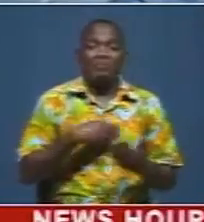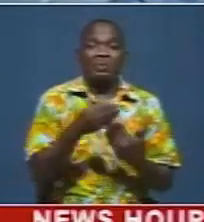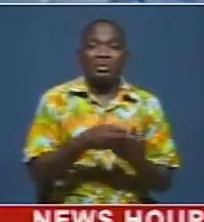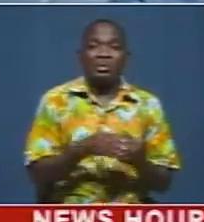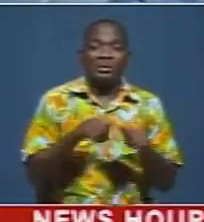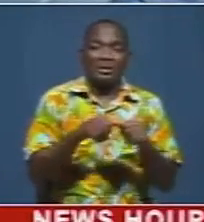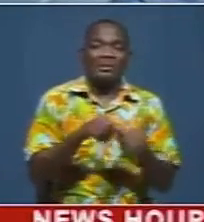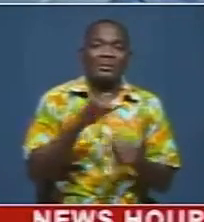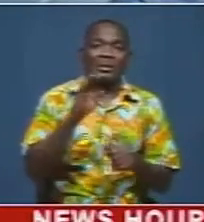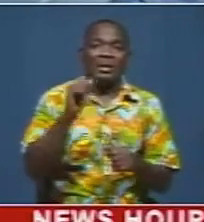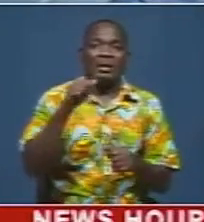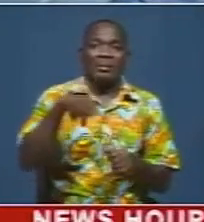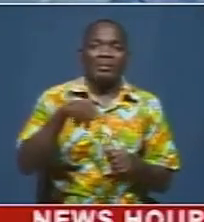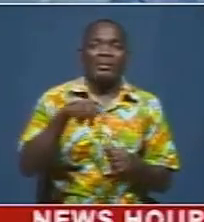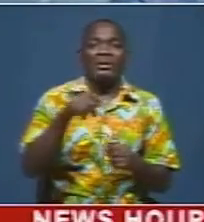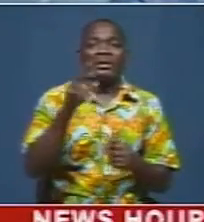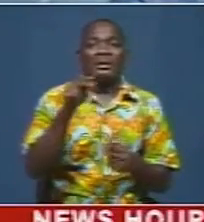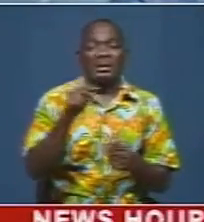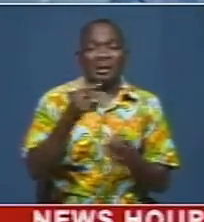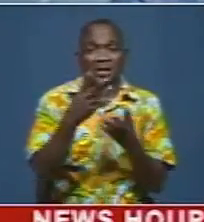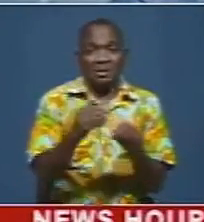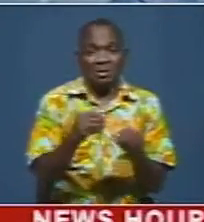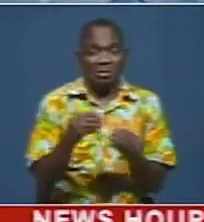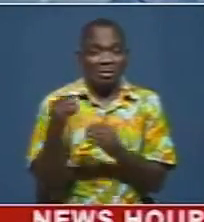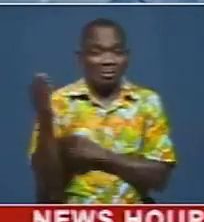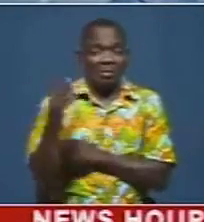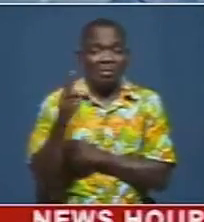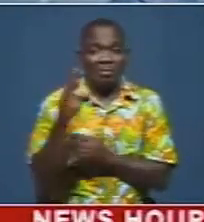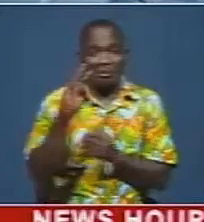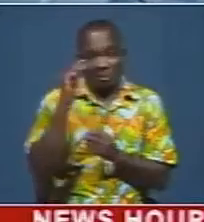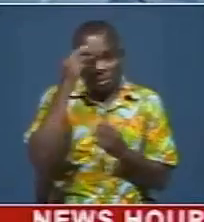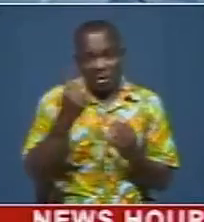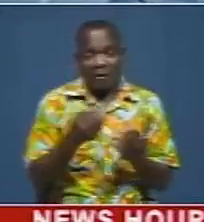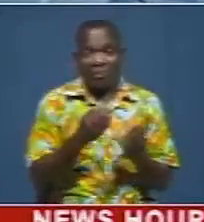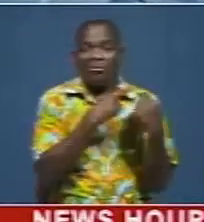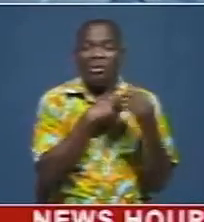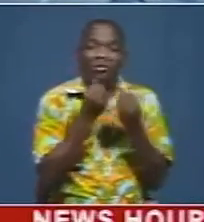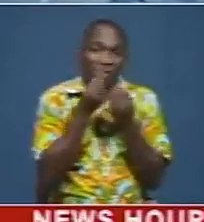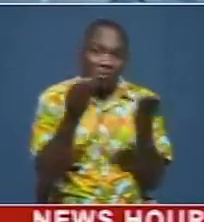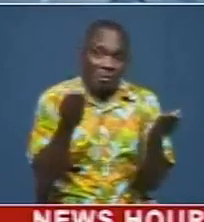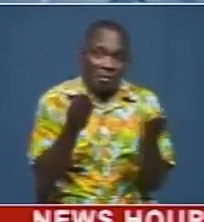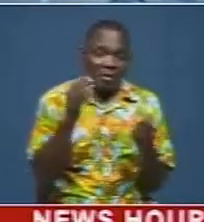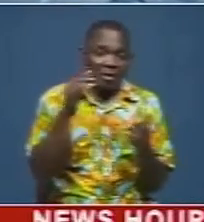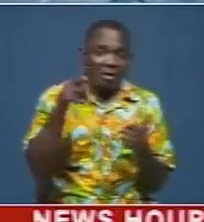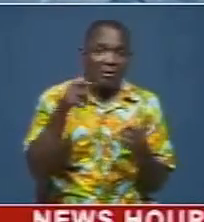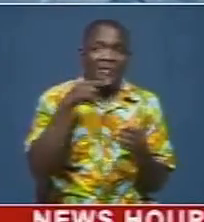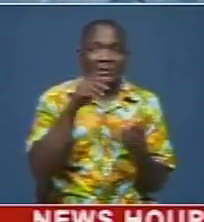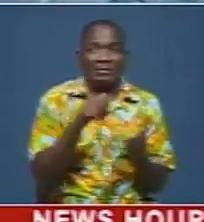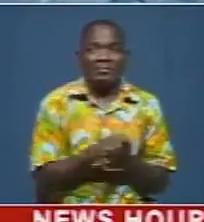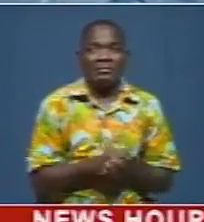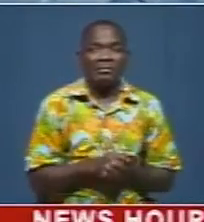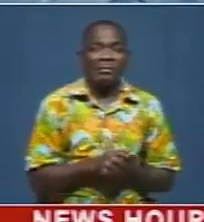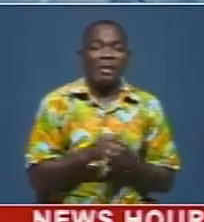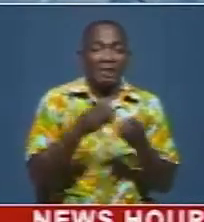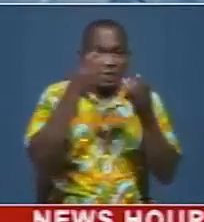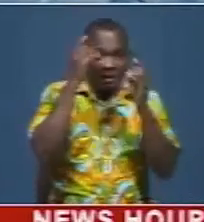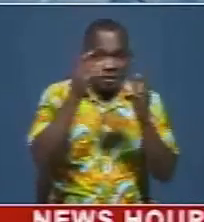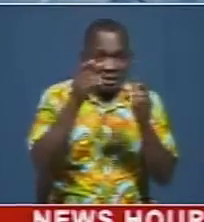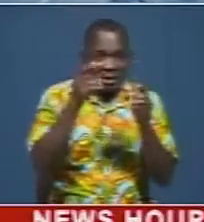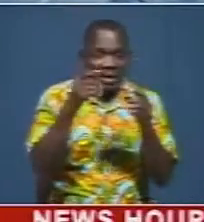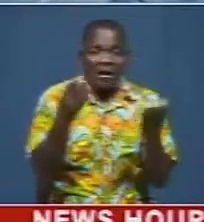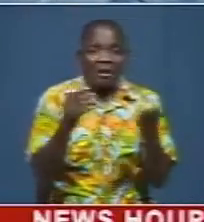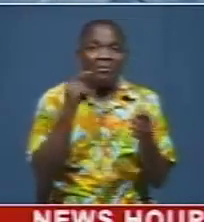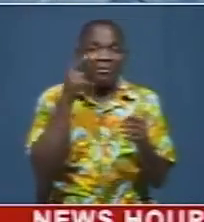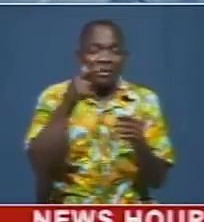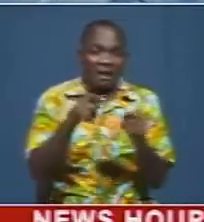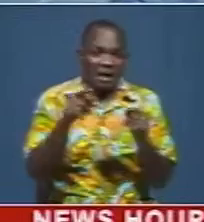the CAP 30. Addressing the media on Thursday, the Minister for Information, Mr. Kojo Nkrumah, said the decision was reached after